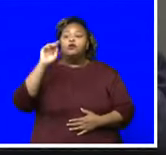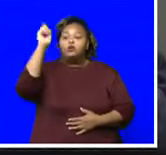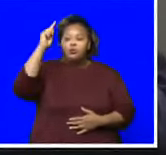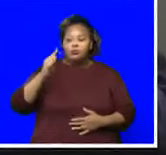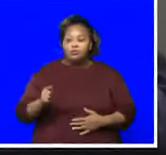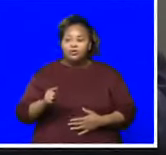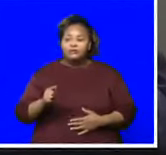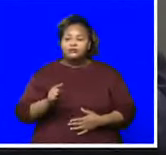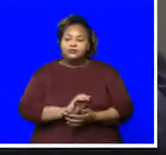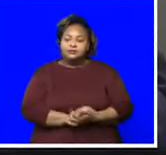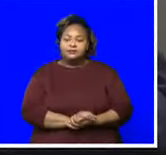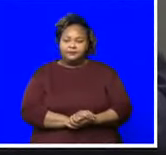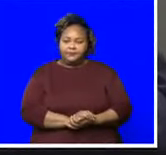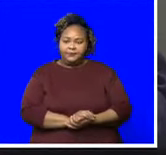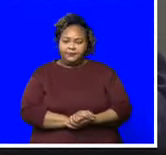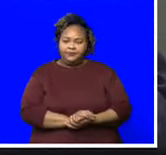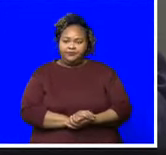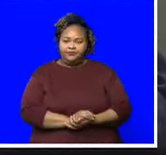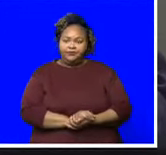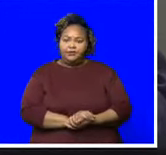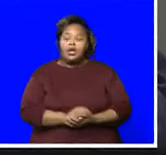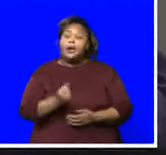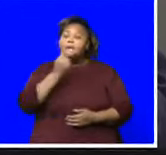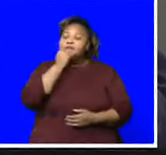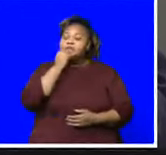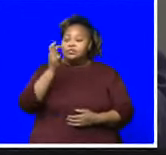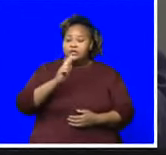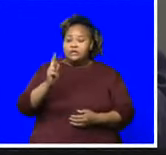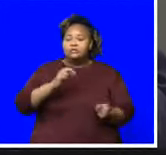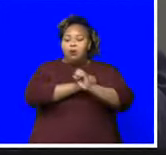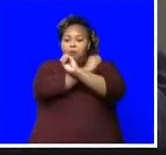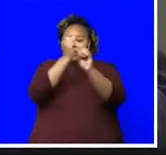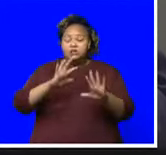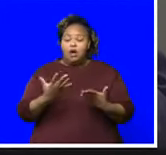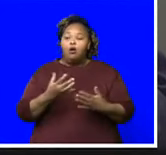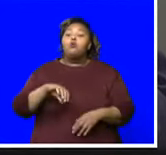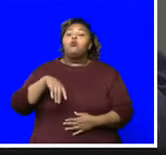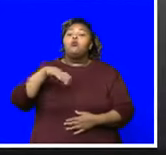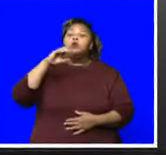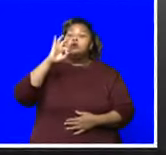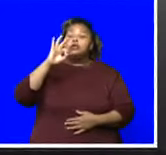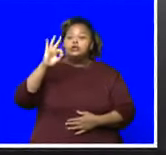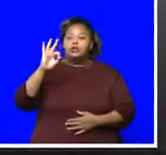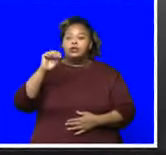33.34%. Sikotsi sakamanzini sibe nema credits langu